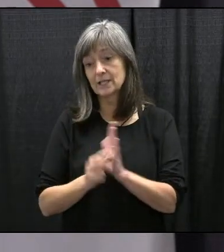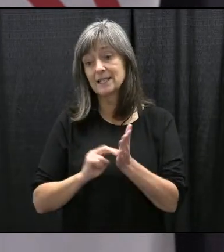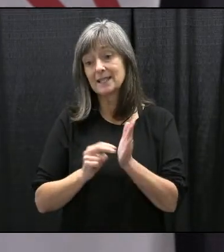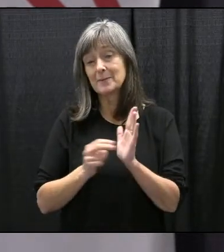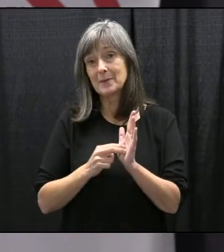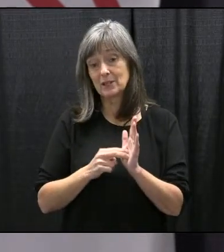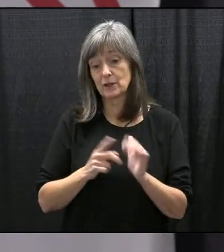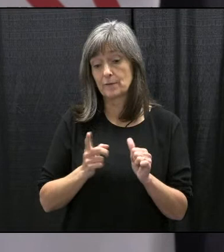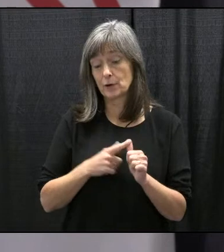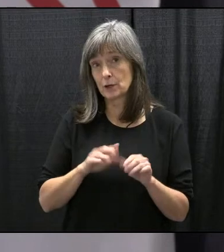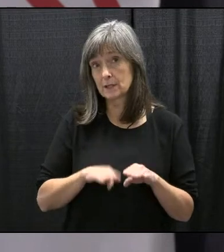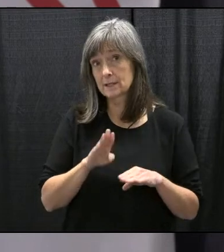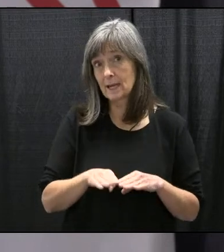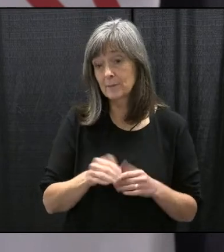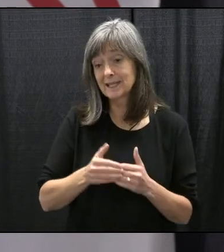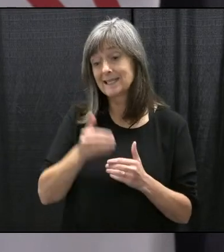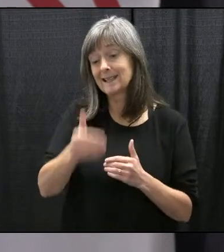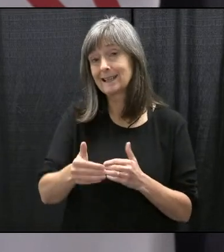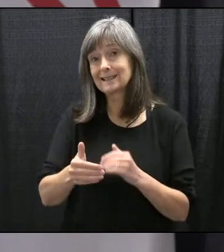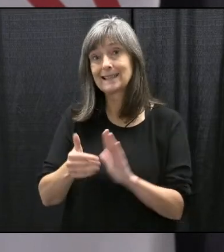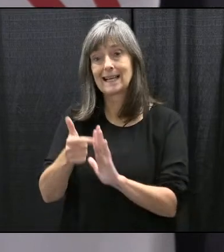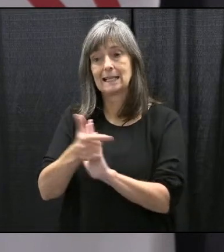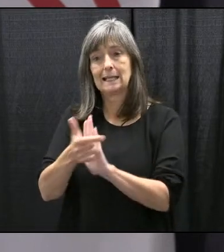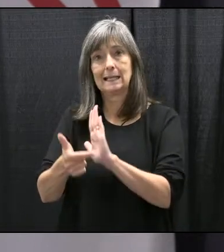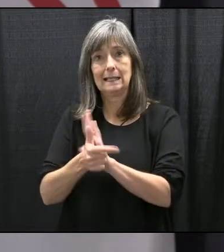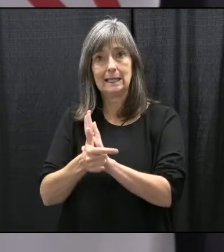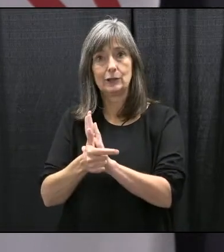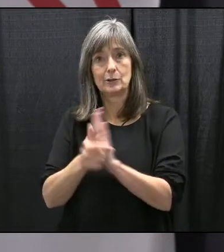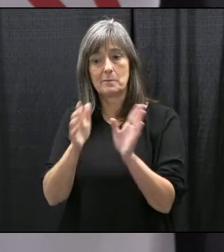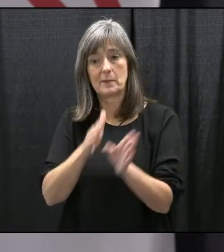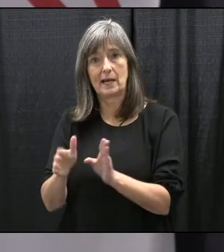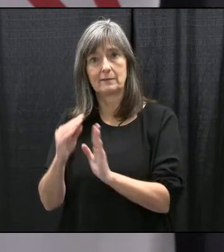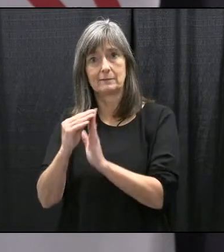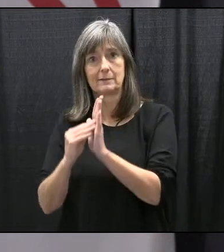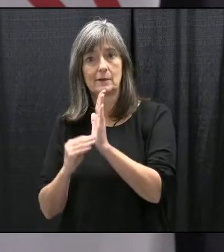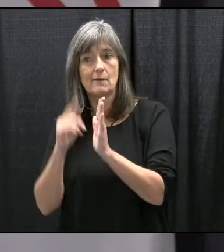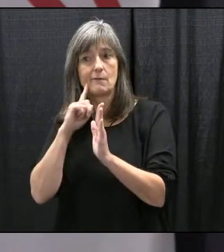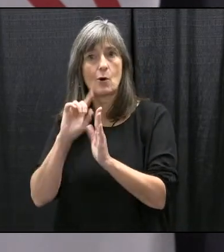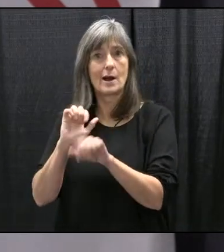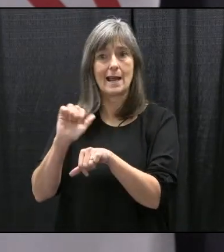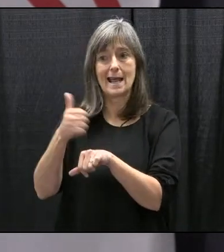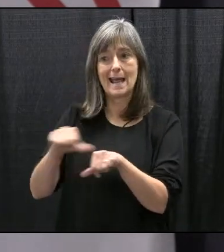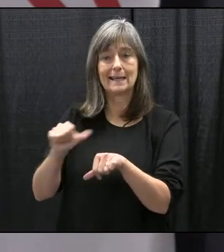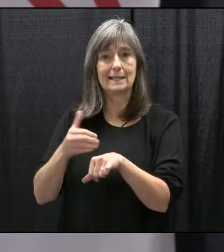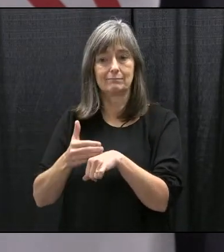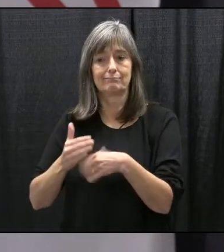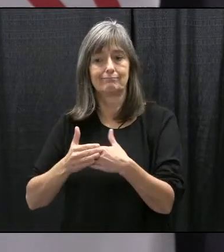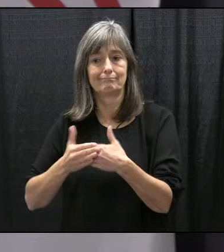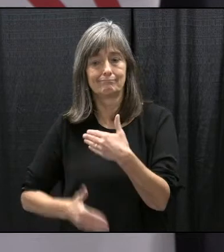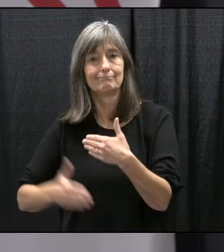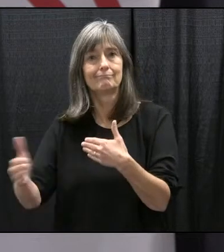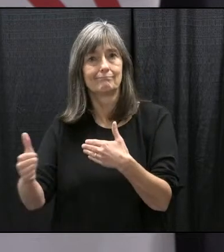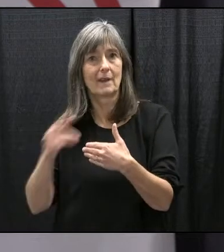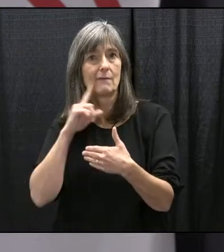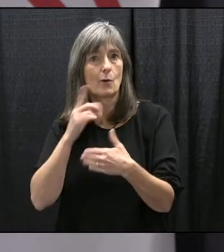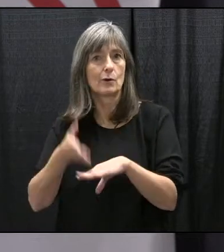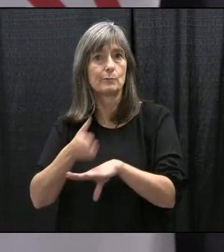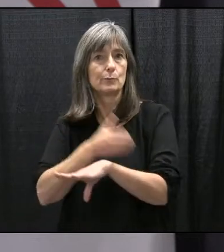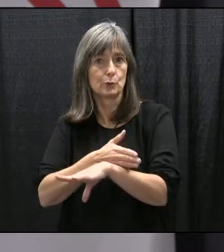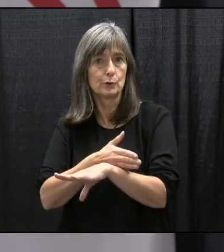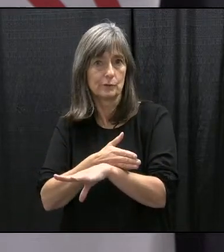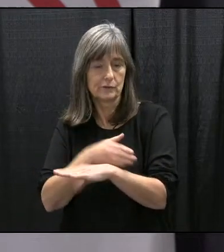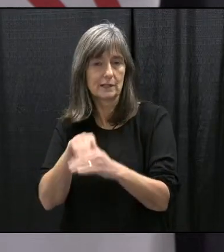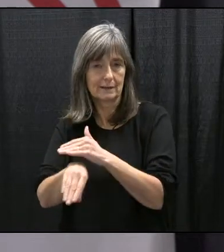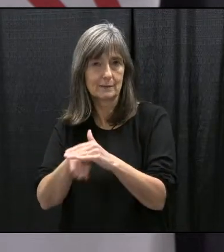advance accessibility standards and enforcement mechanisms from here on in. We've got a lot of work to do, and this is